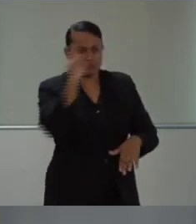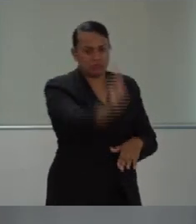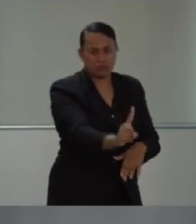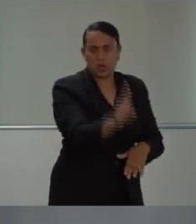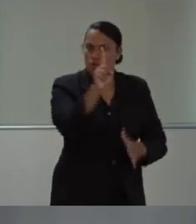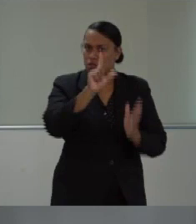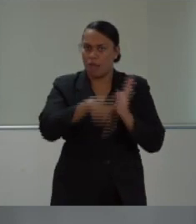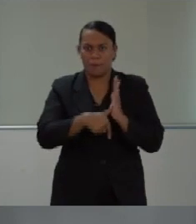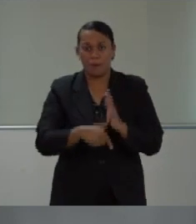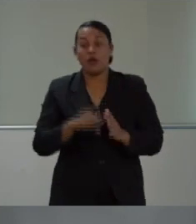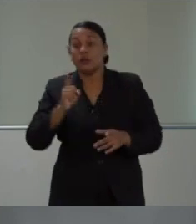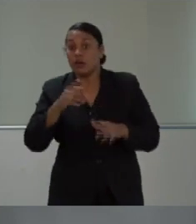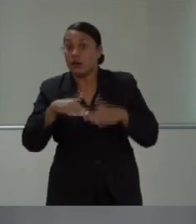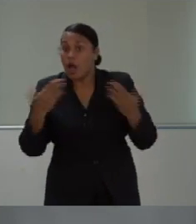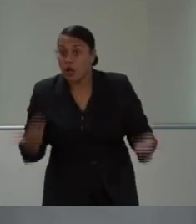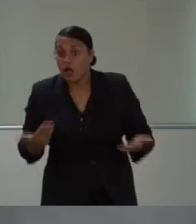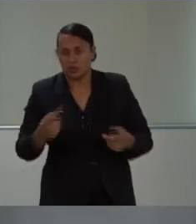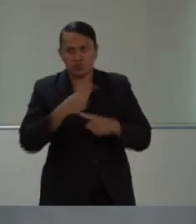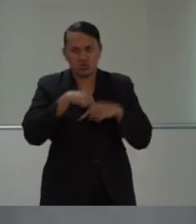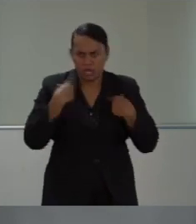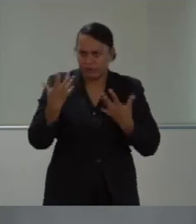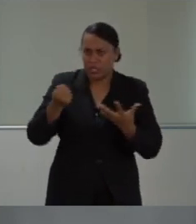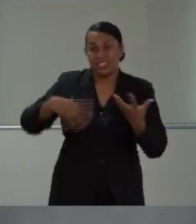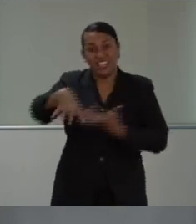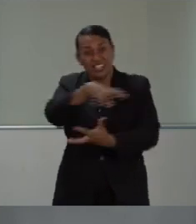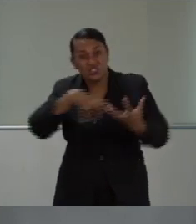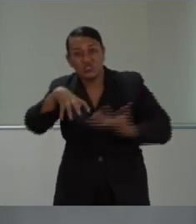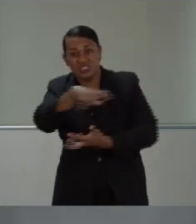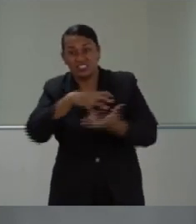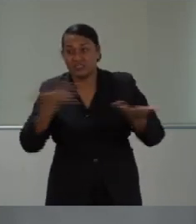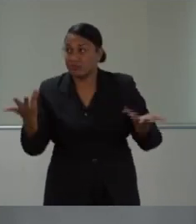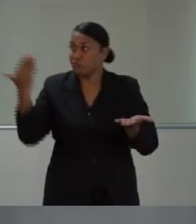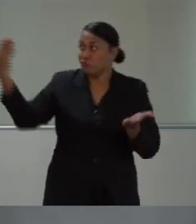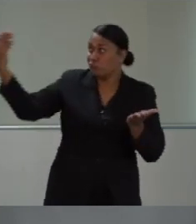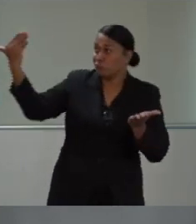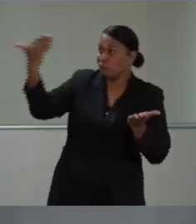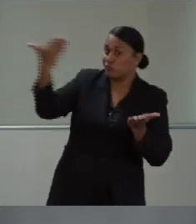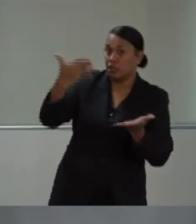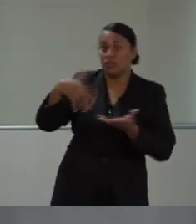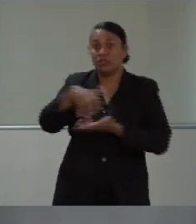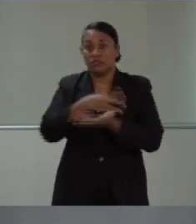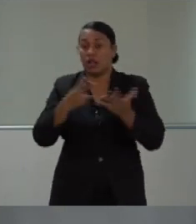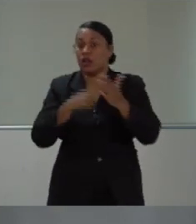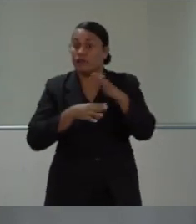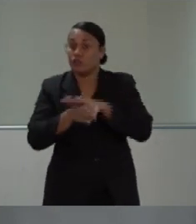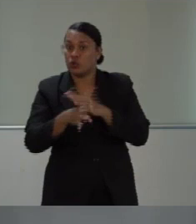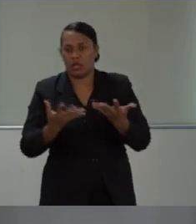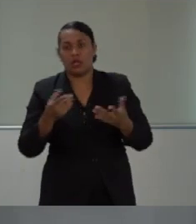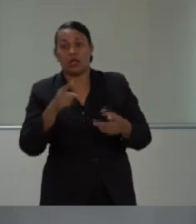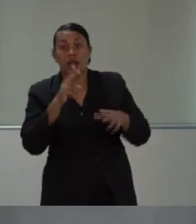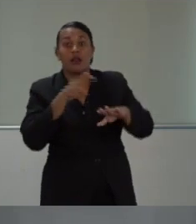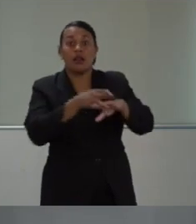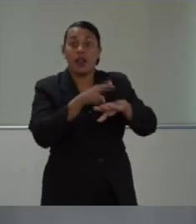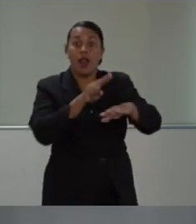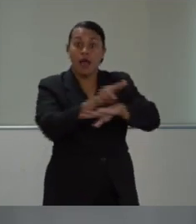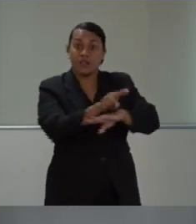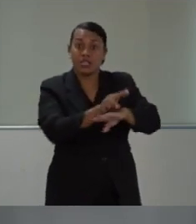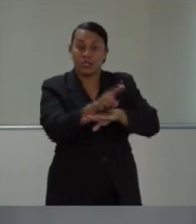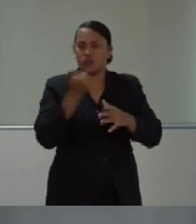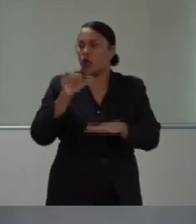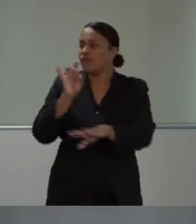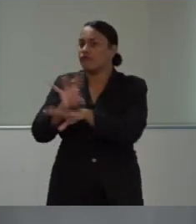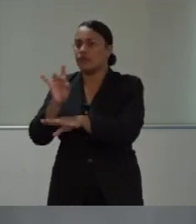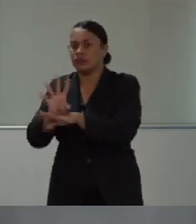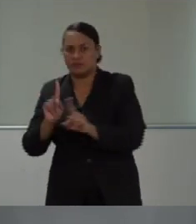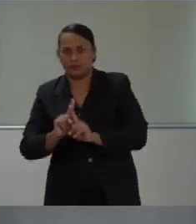Cyclone Harold coming our way, and the Navy is advising them on when the weather is conducive for